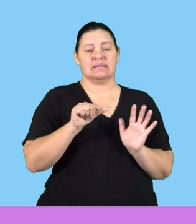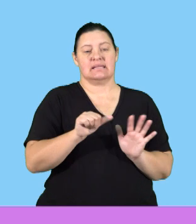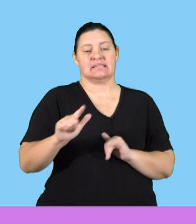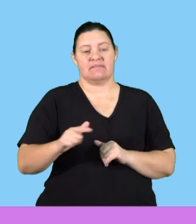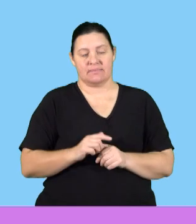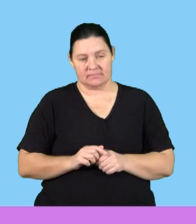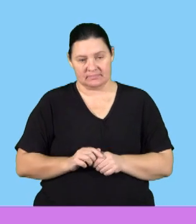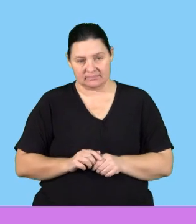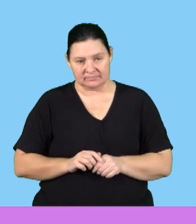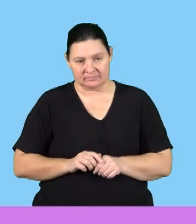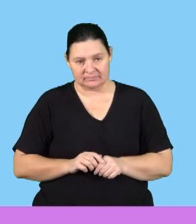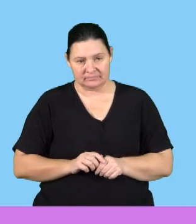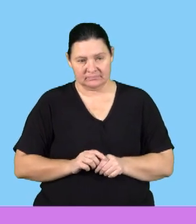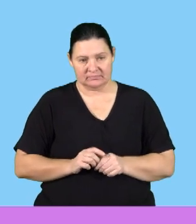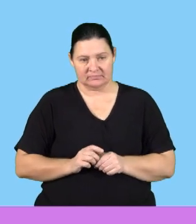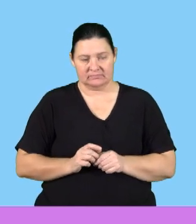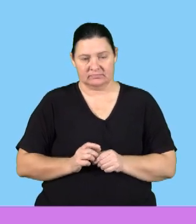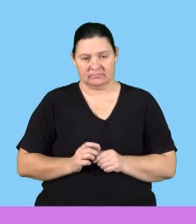upward, and then it's going to be